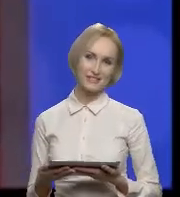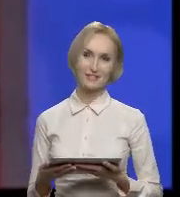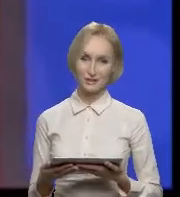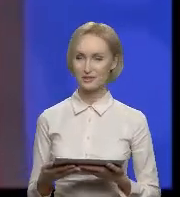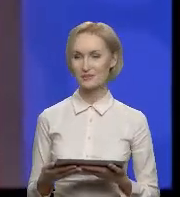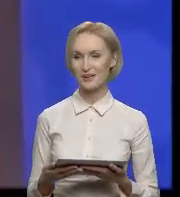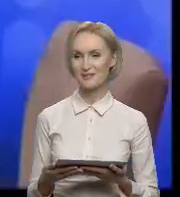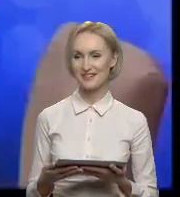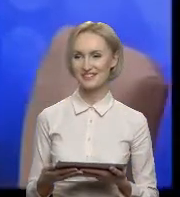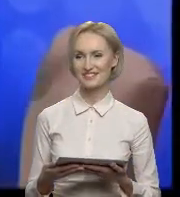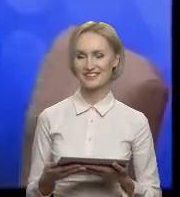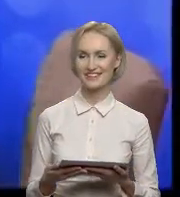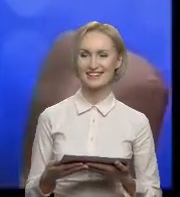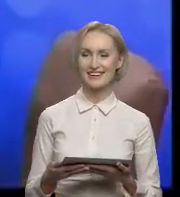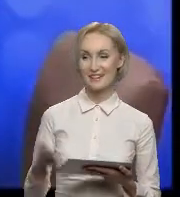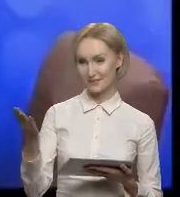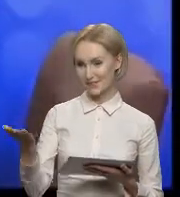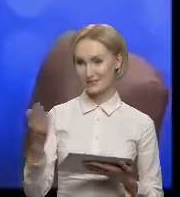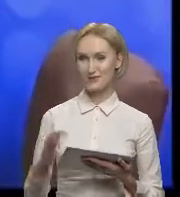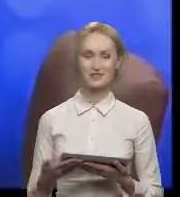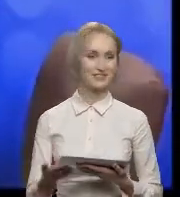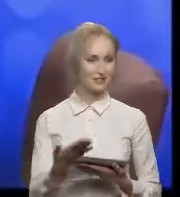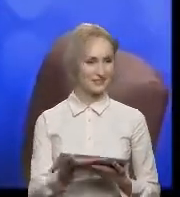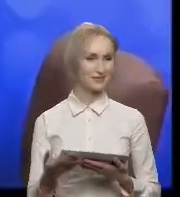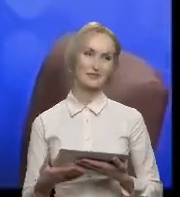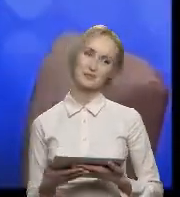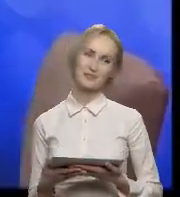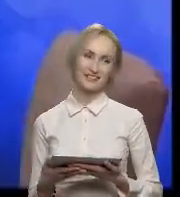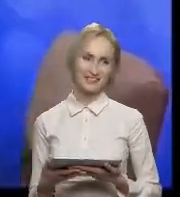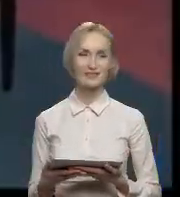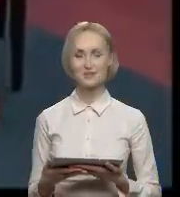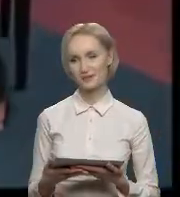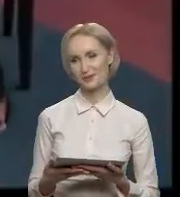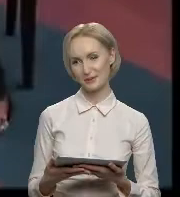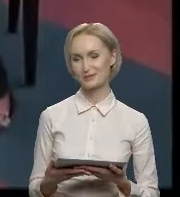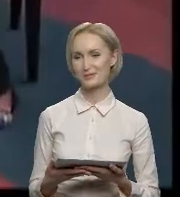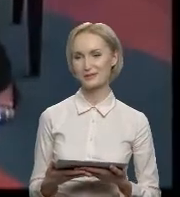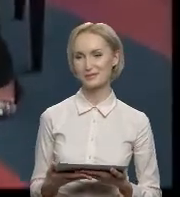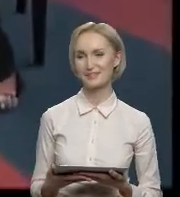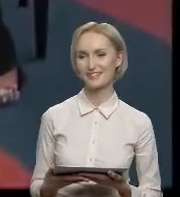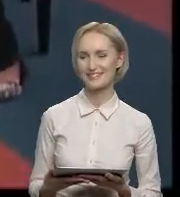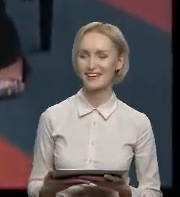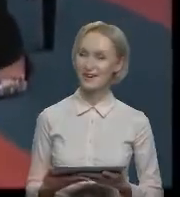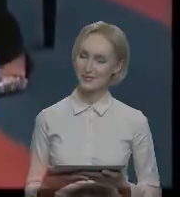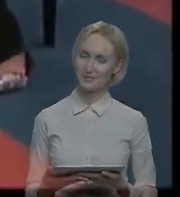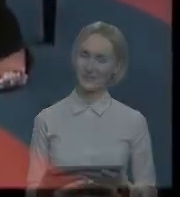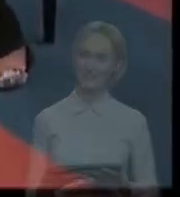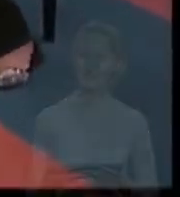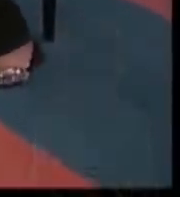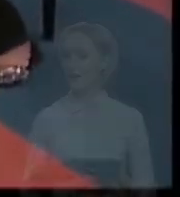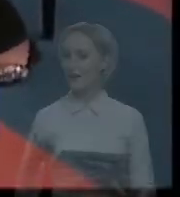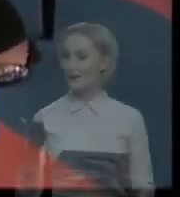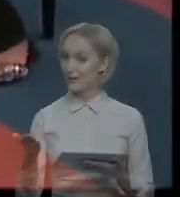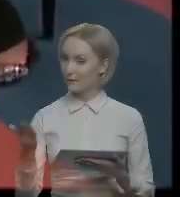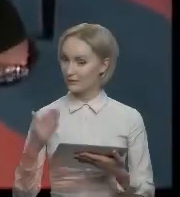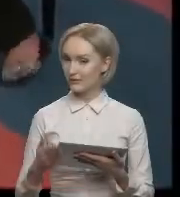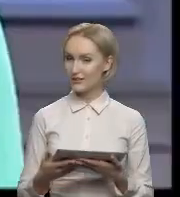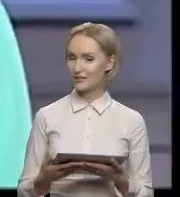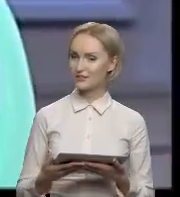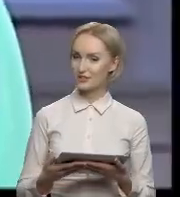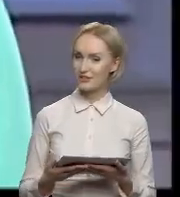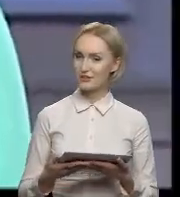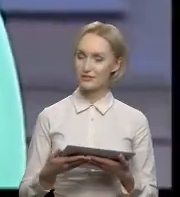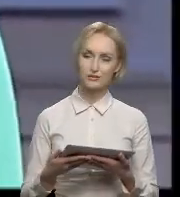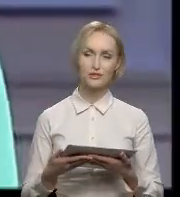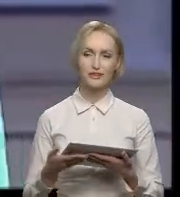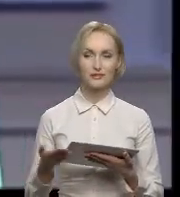And they say, go. She locked you up for 6 months. What's up with the tit love? Get it together. You need to go get yourself together. You need to go